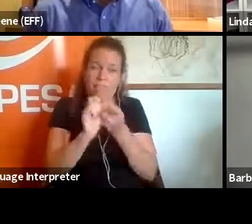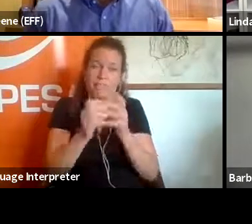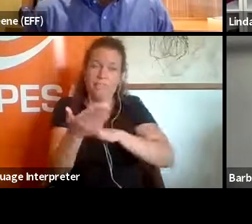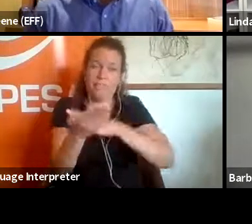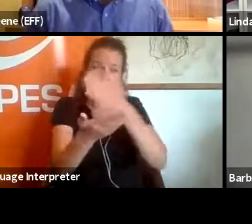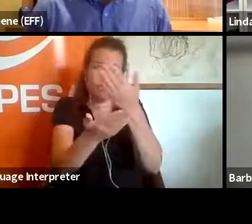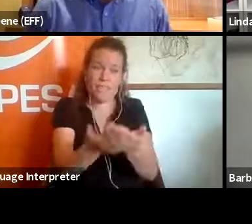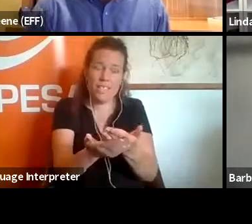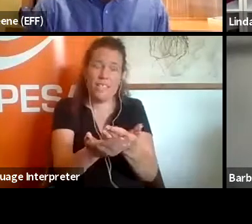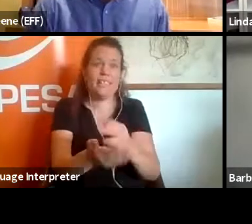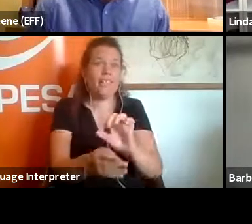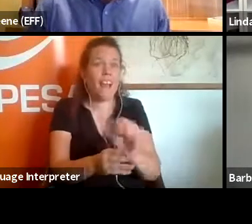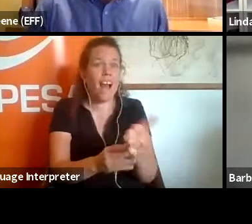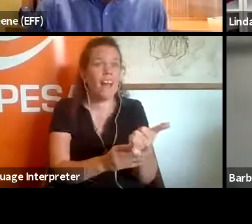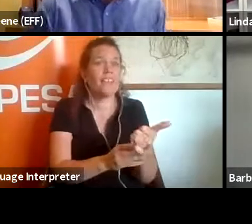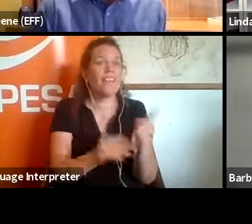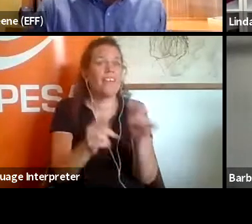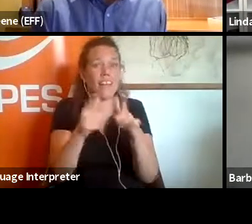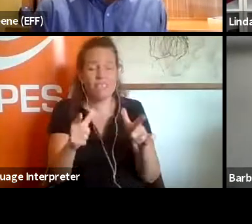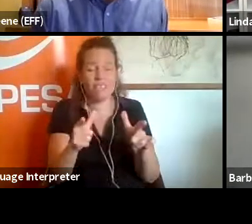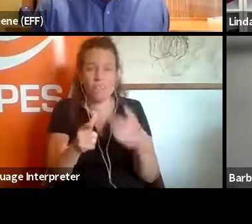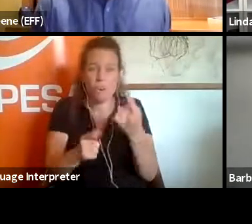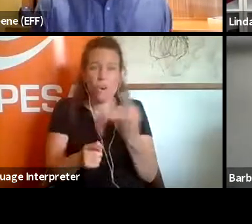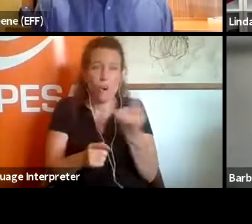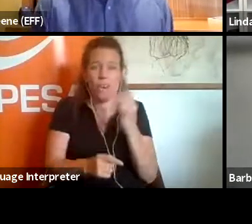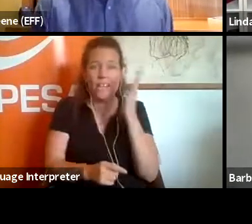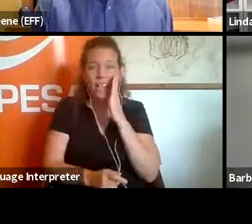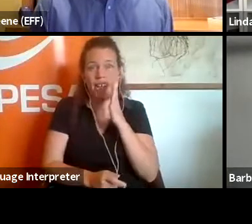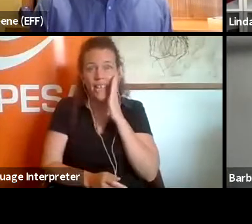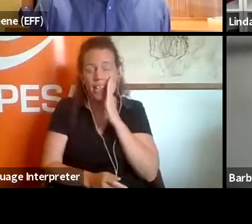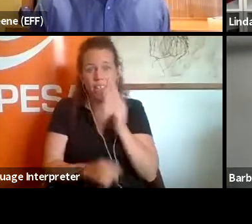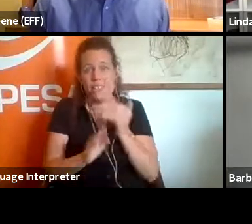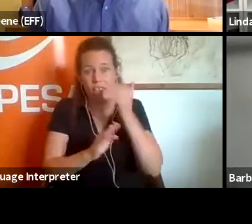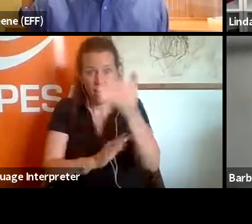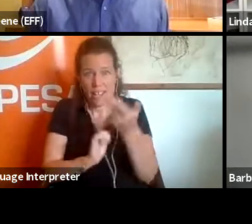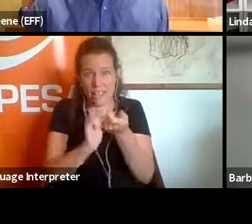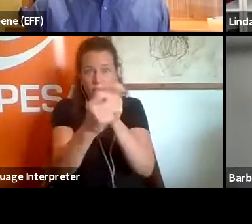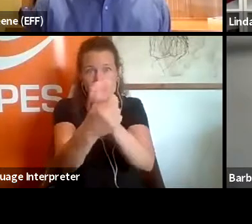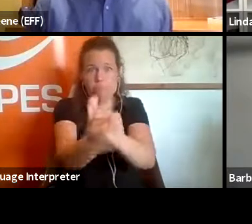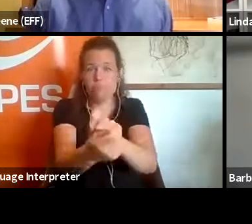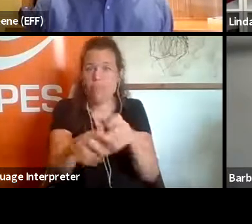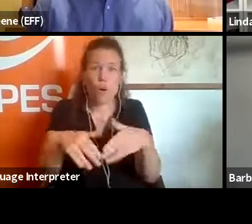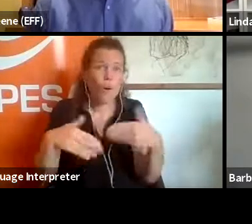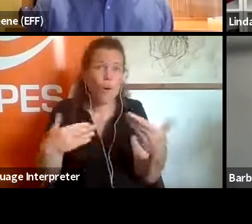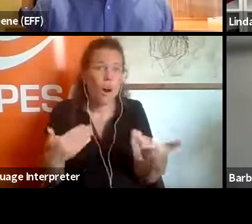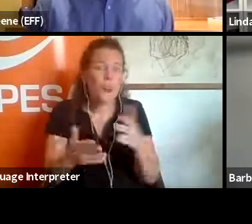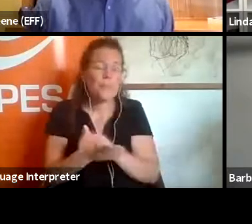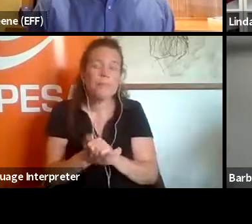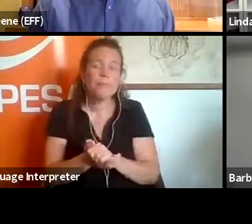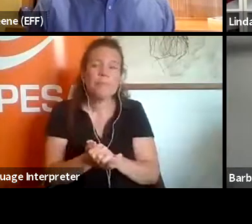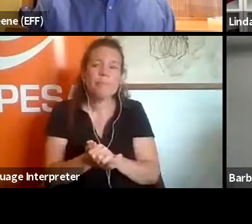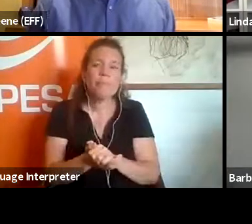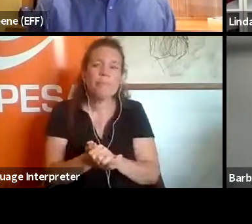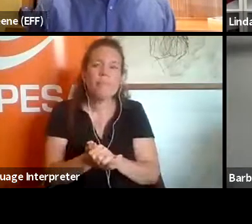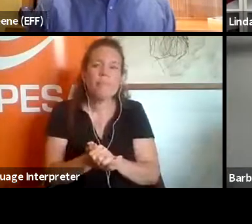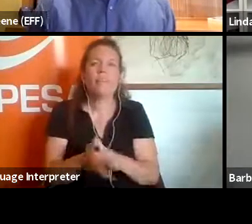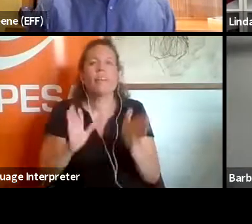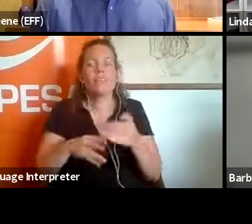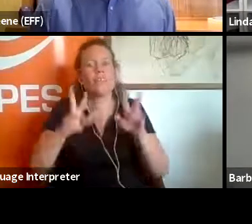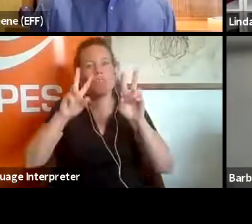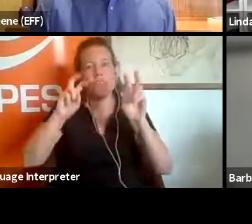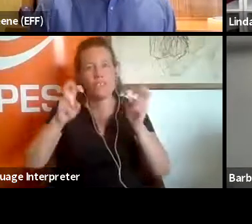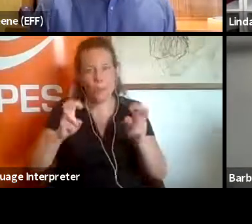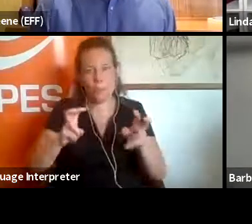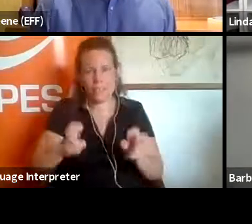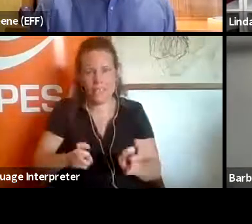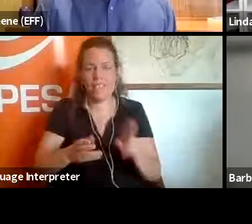start off in English, for example, and then change in time? And then in terms of the terminology used,